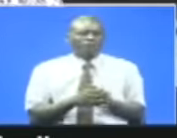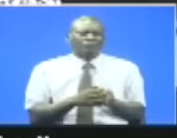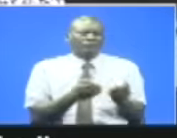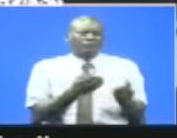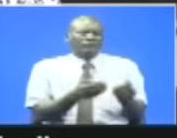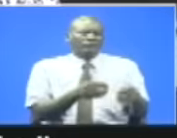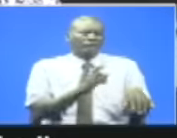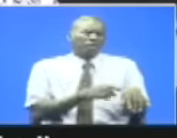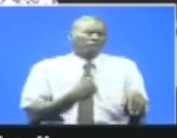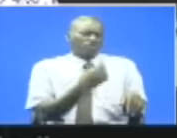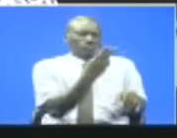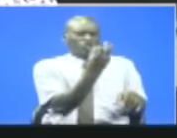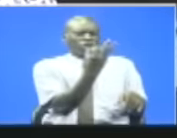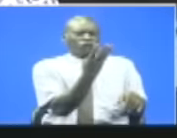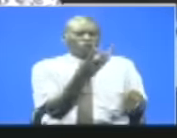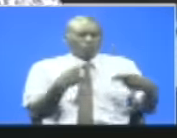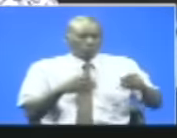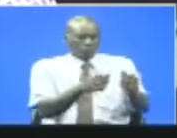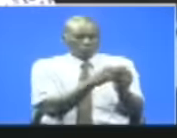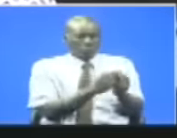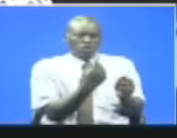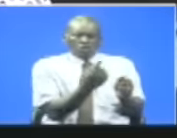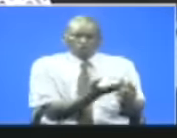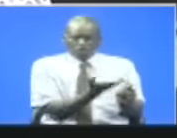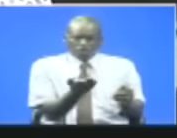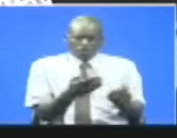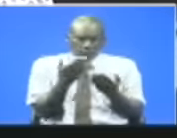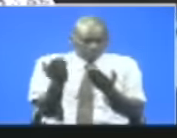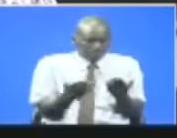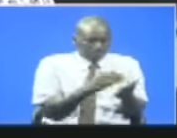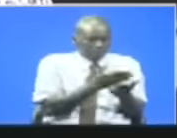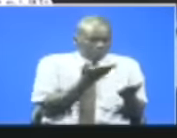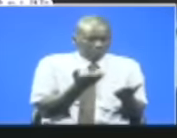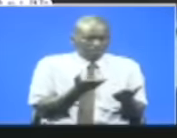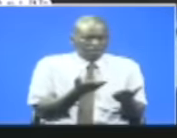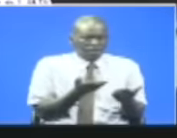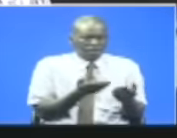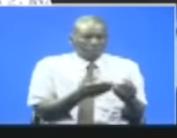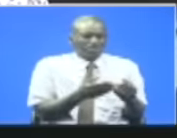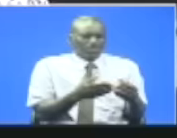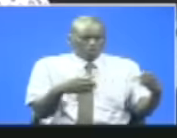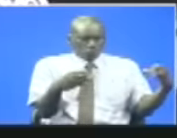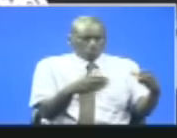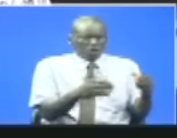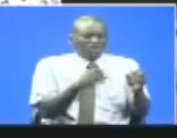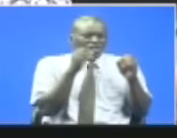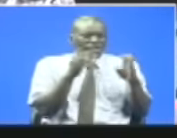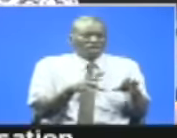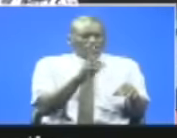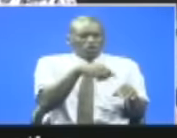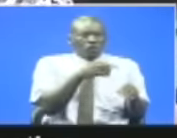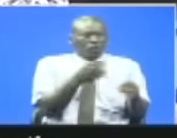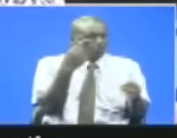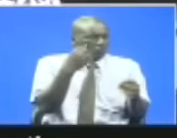are 2, 3, 4 people together, each of them brings something on the table. And there's nothing wrong with one of them being stronger than the